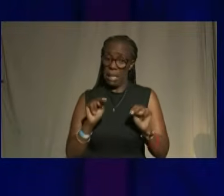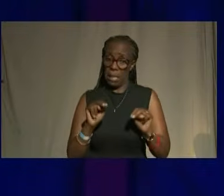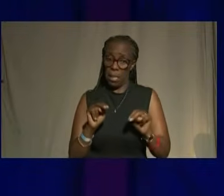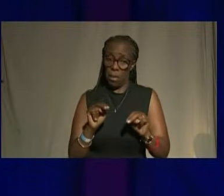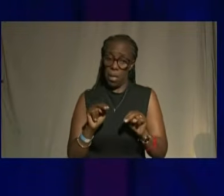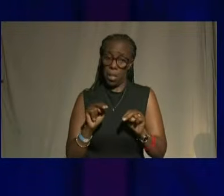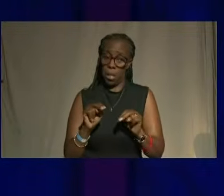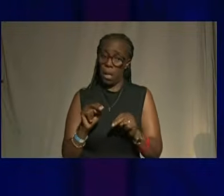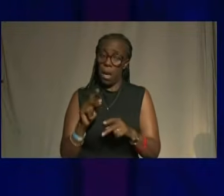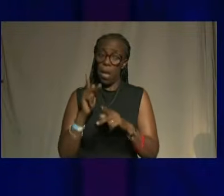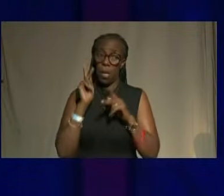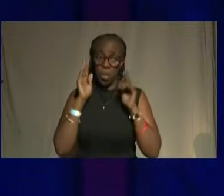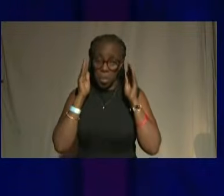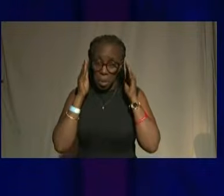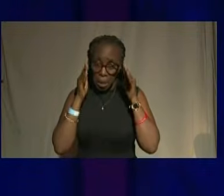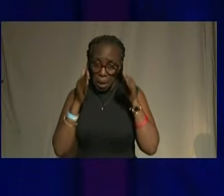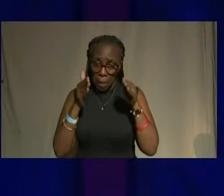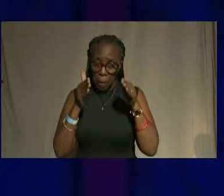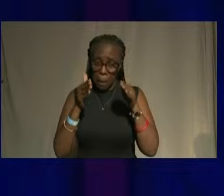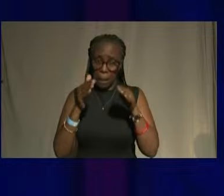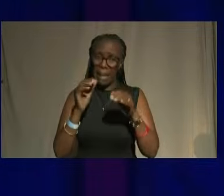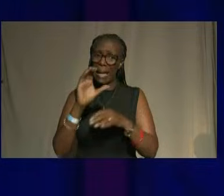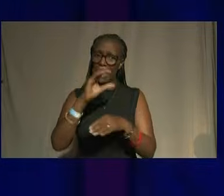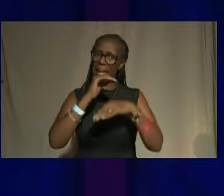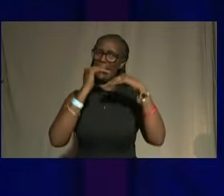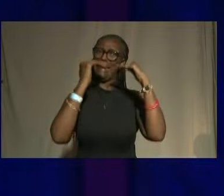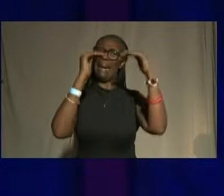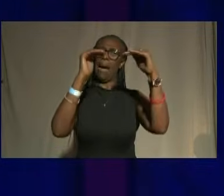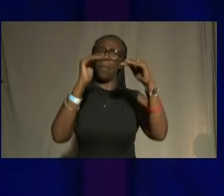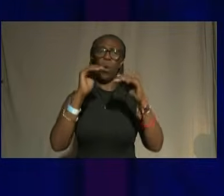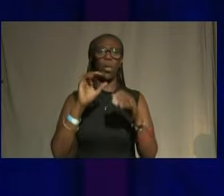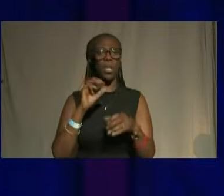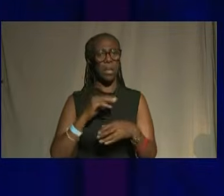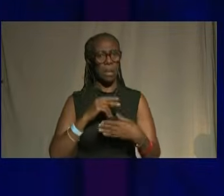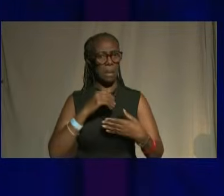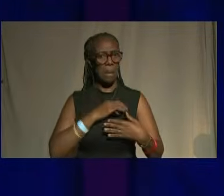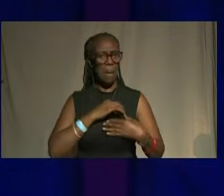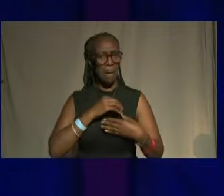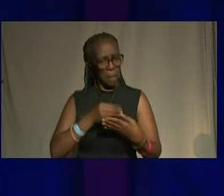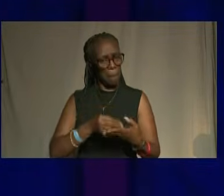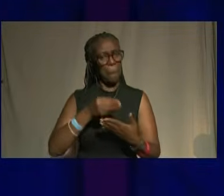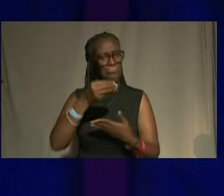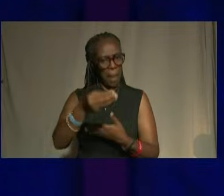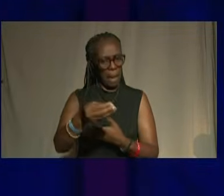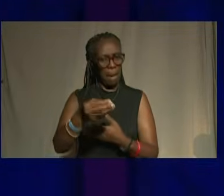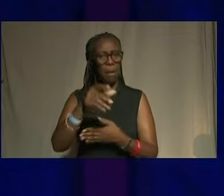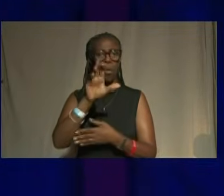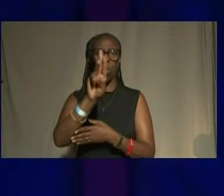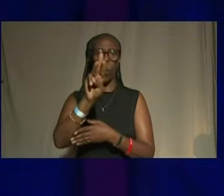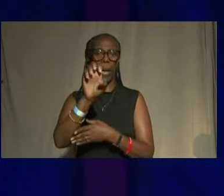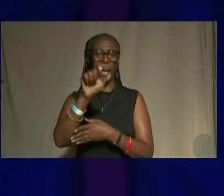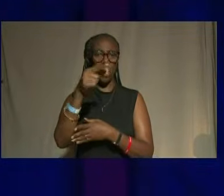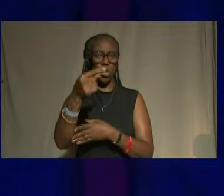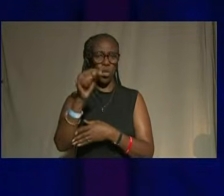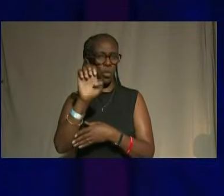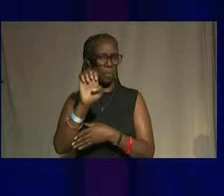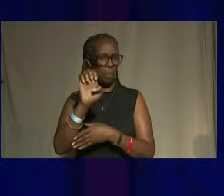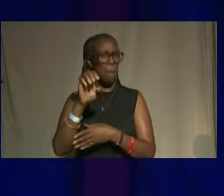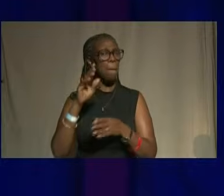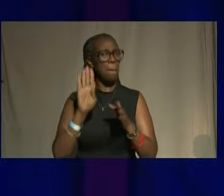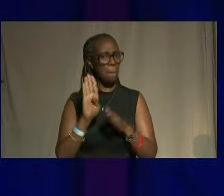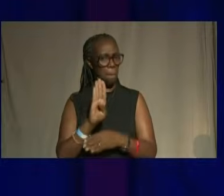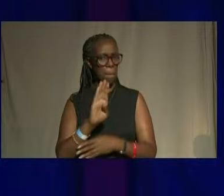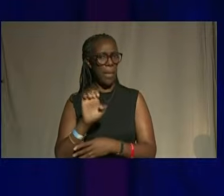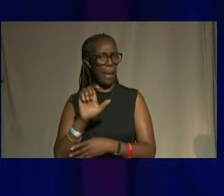cap on the wage bill that way as a percentage of GDP. And as a matter of fact, one time in our history it